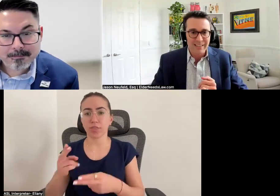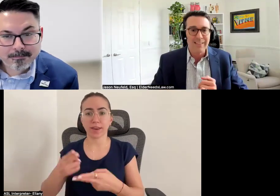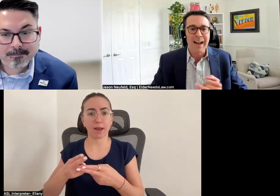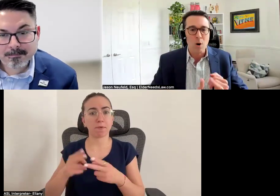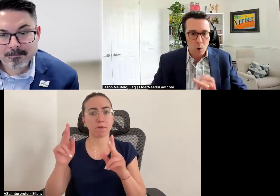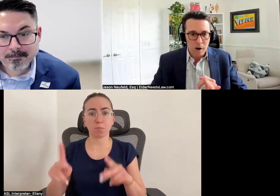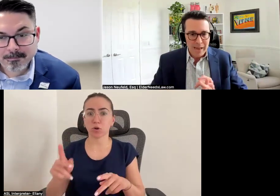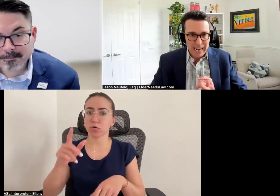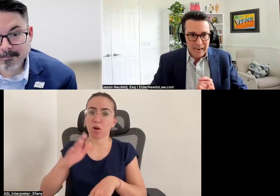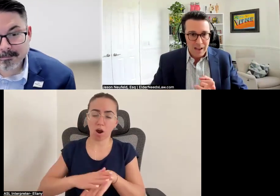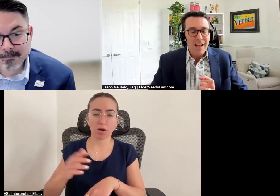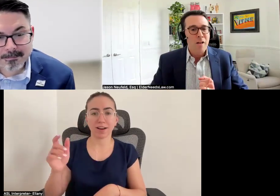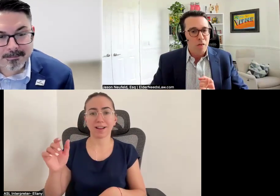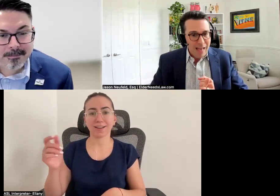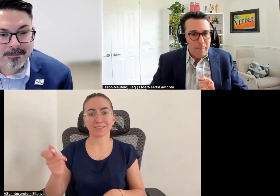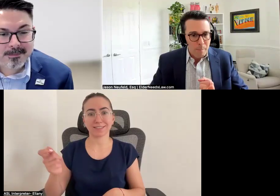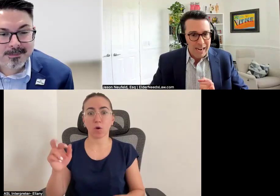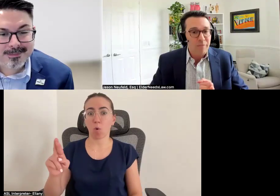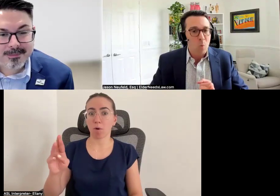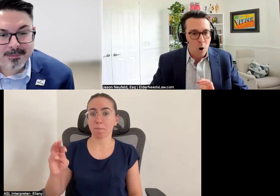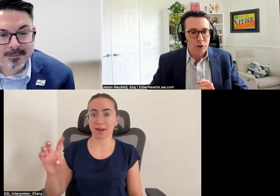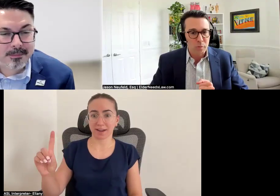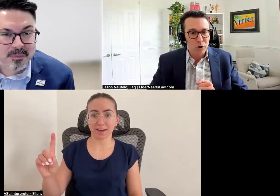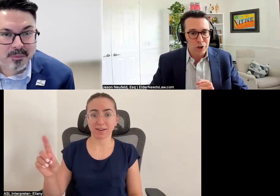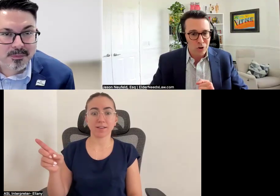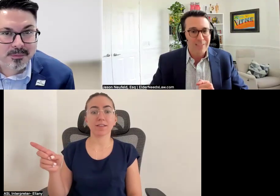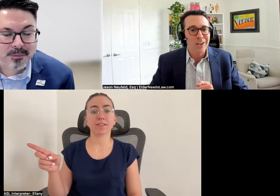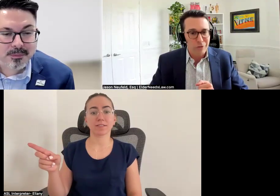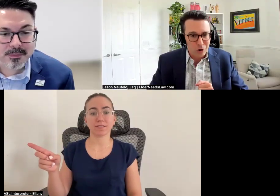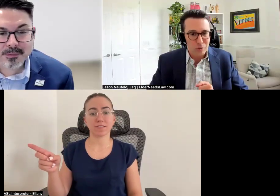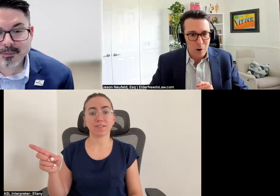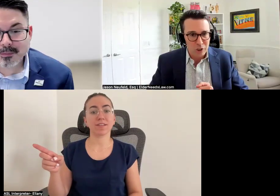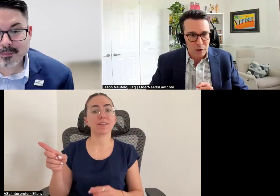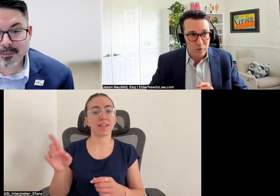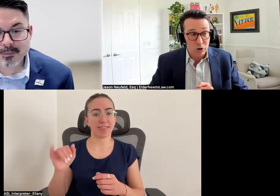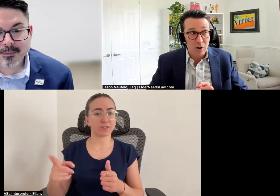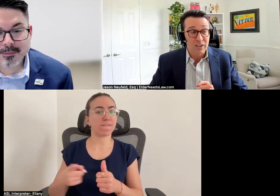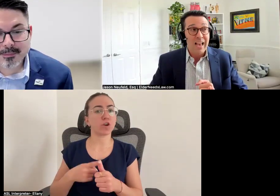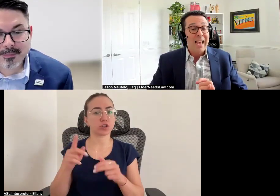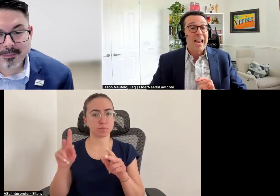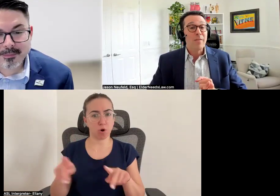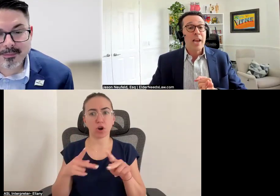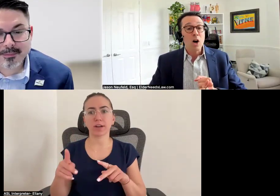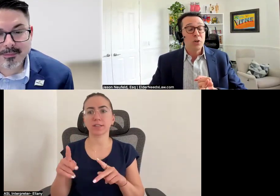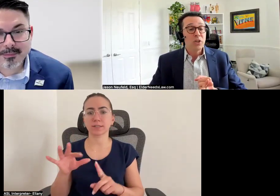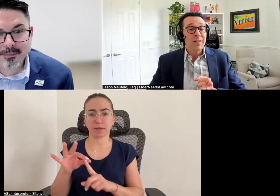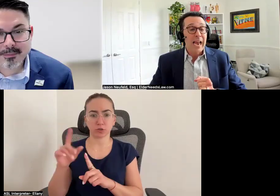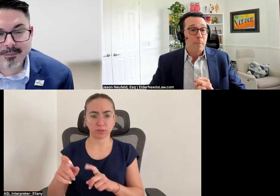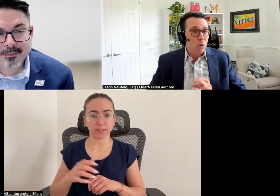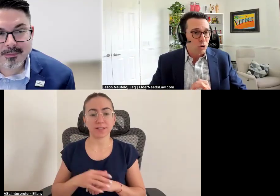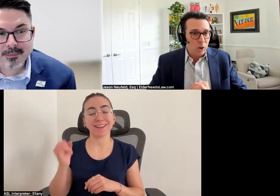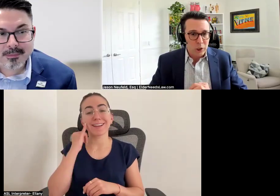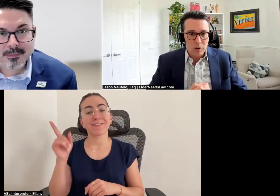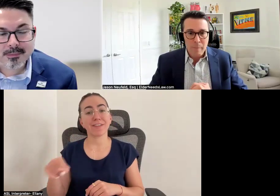on SSI or on Medicaid, that money, if they want to use a special needs trust, it's a first party special needs trust. If they are receiving